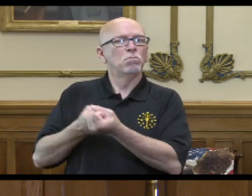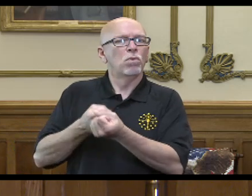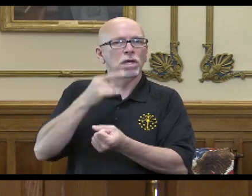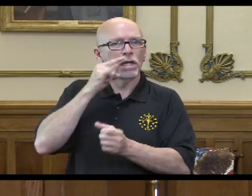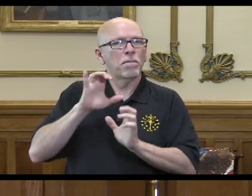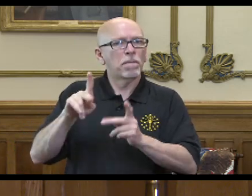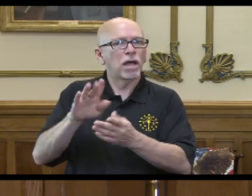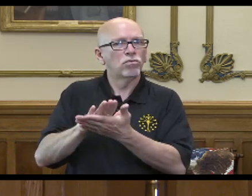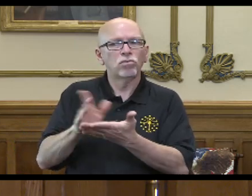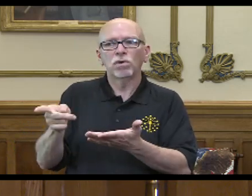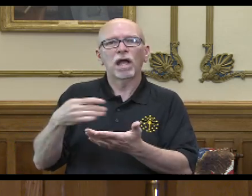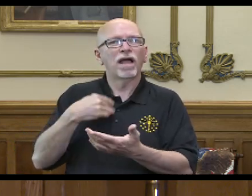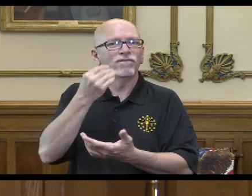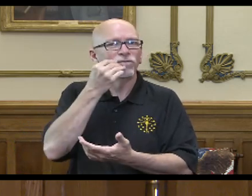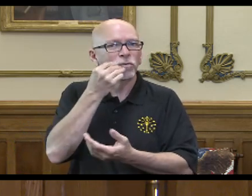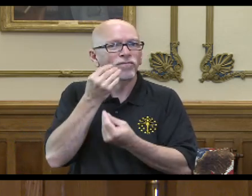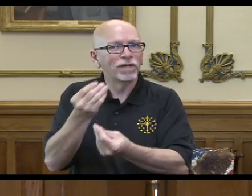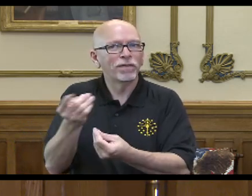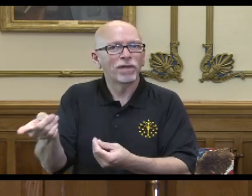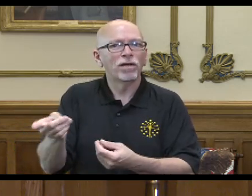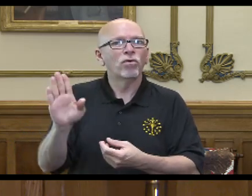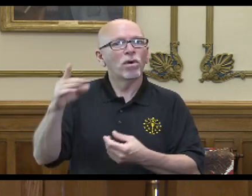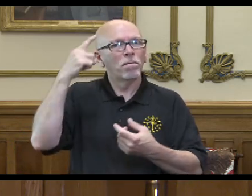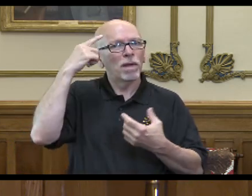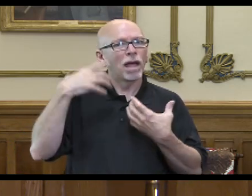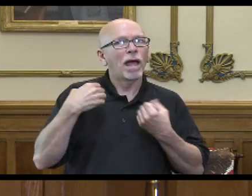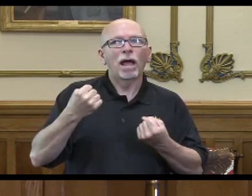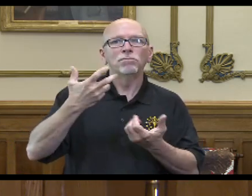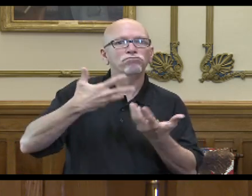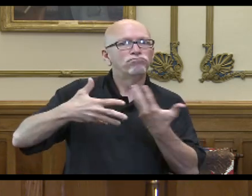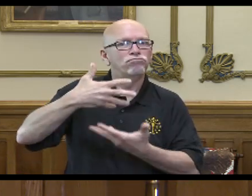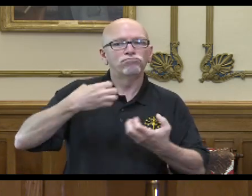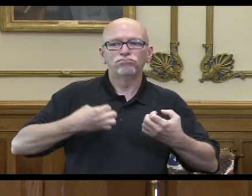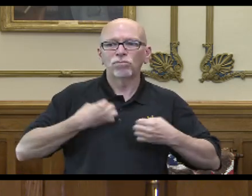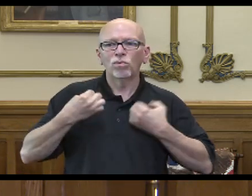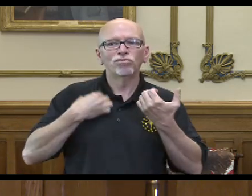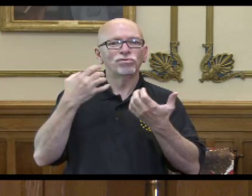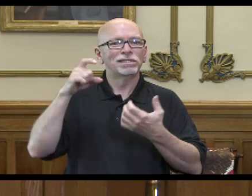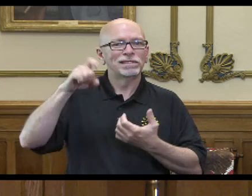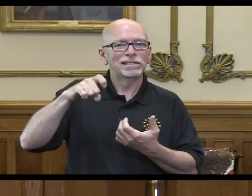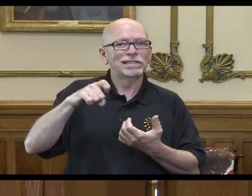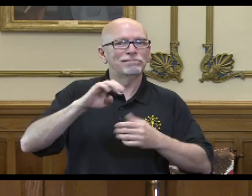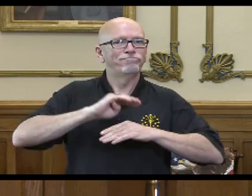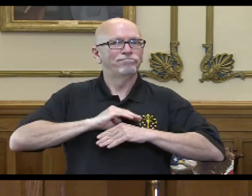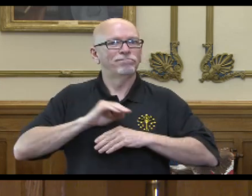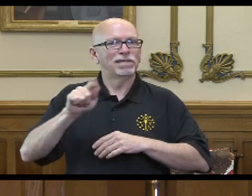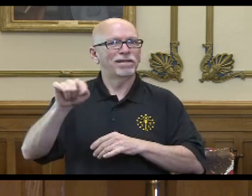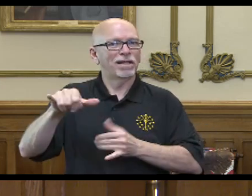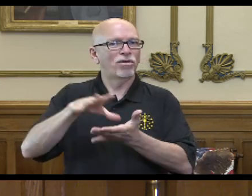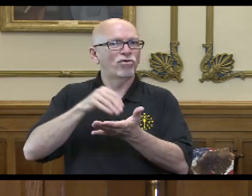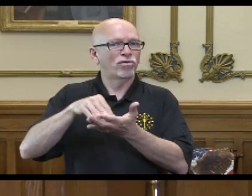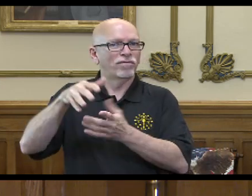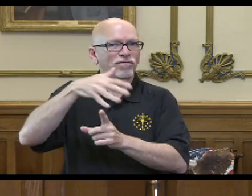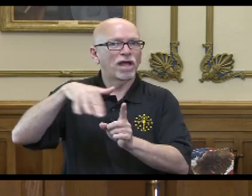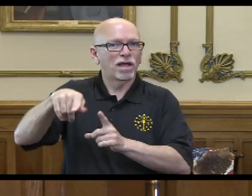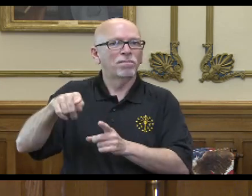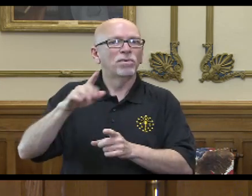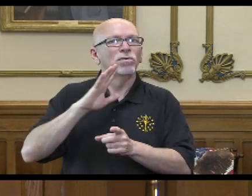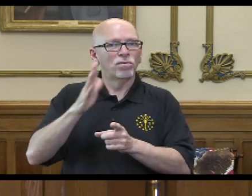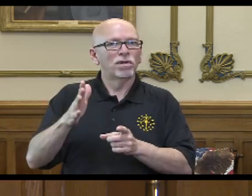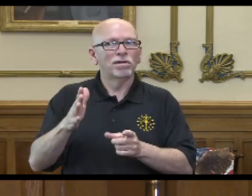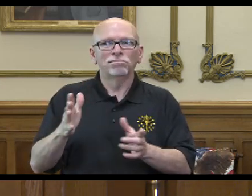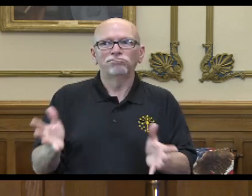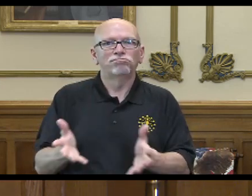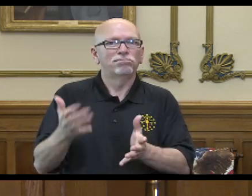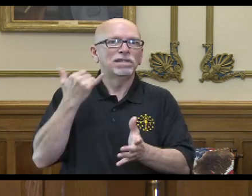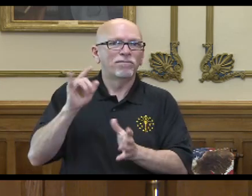being fed in a school environment, their mental health, social, emotional needs for the learning environment that will be promoted